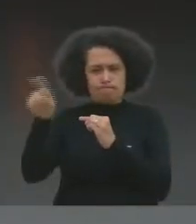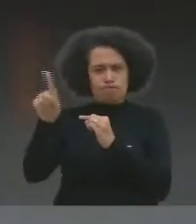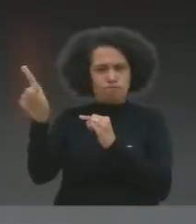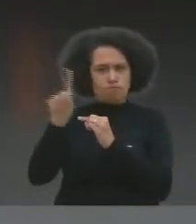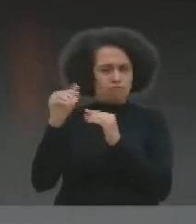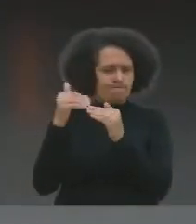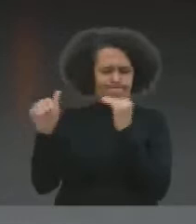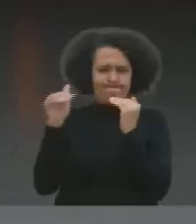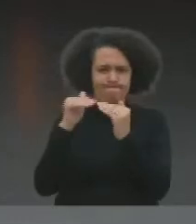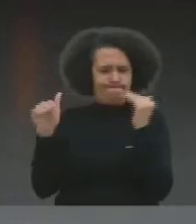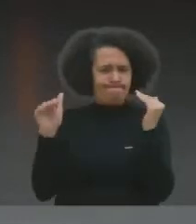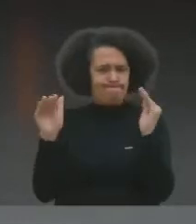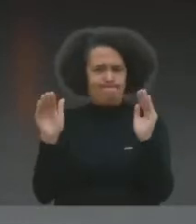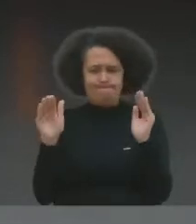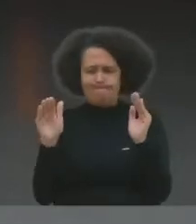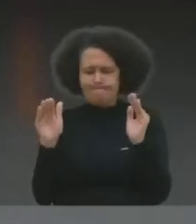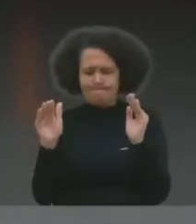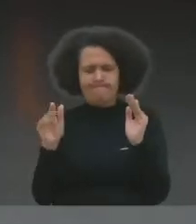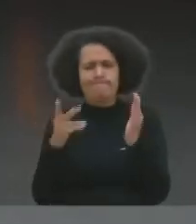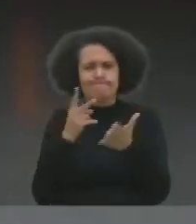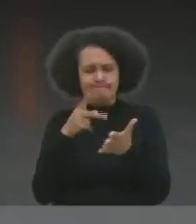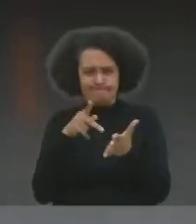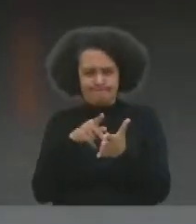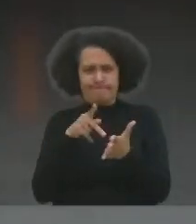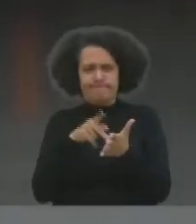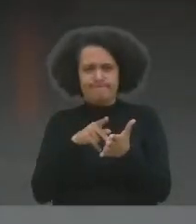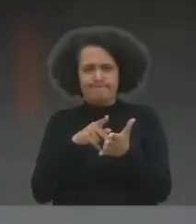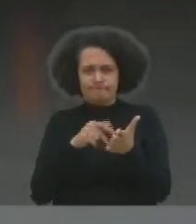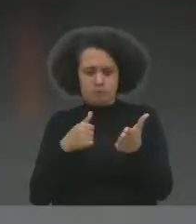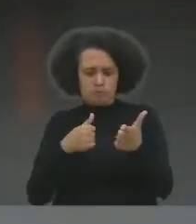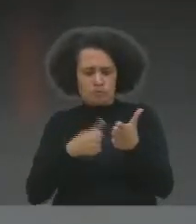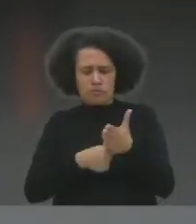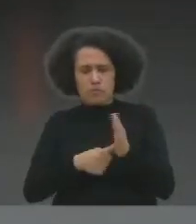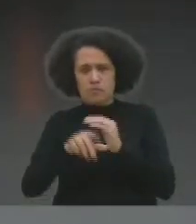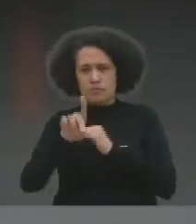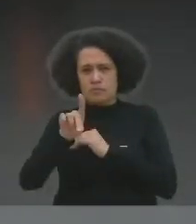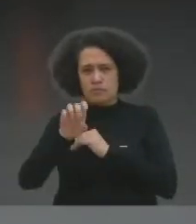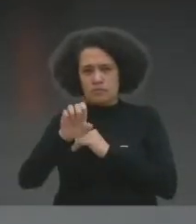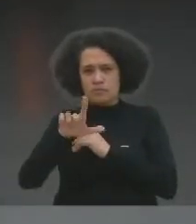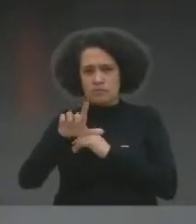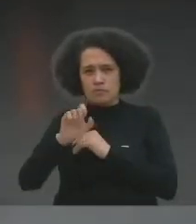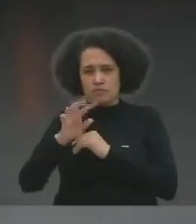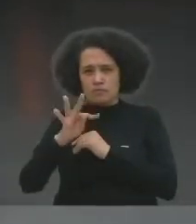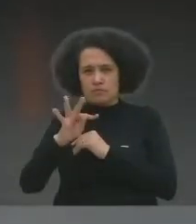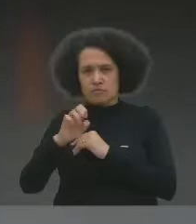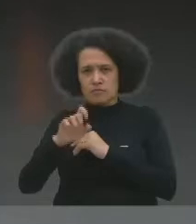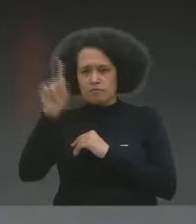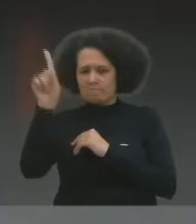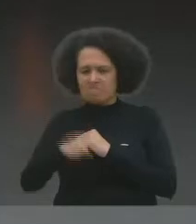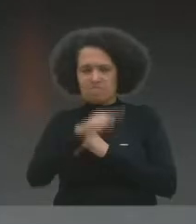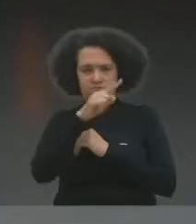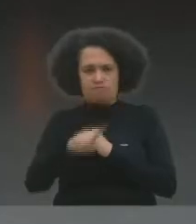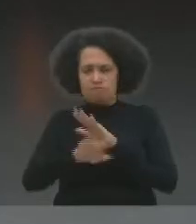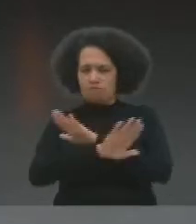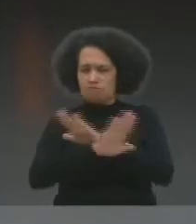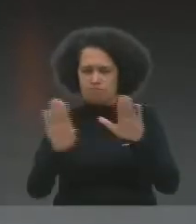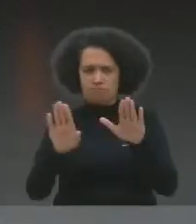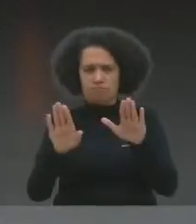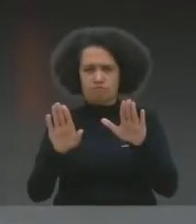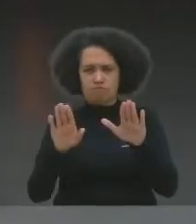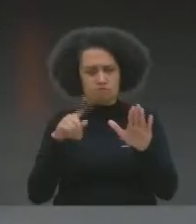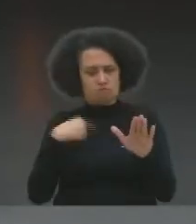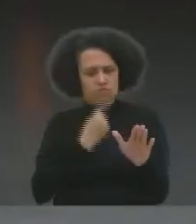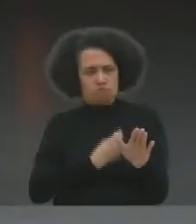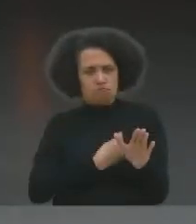button. Eles vão ali clicar no botão delete, vão nos cancelar. We live in that day. Nós